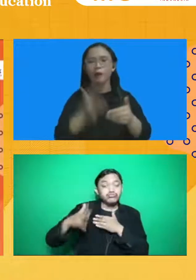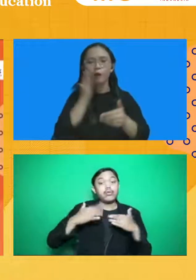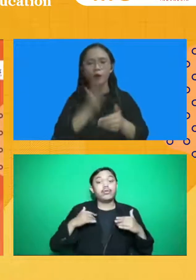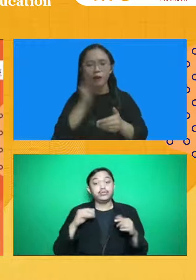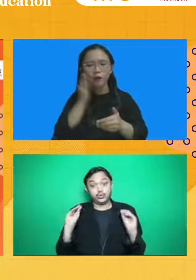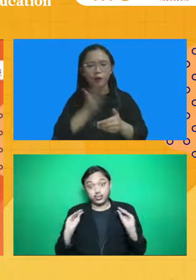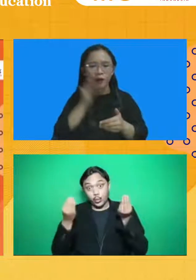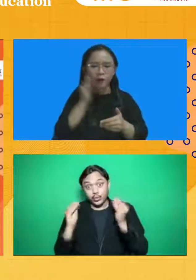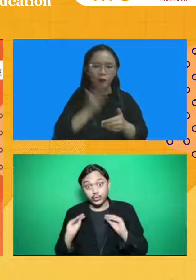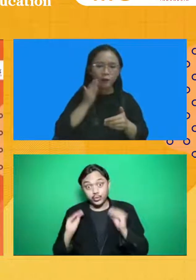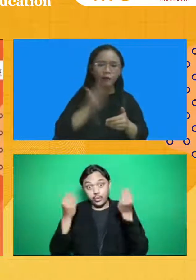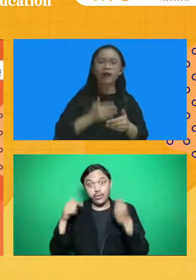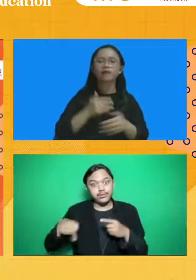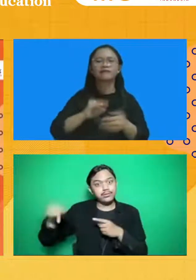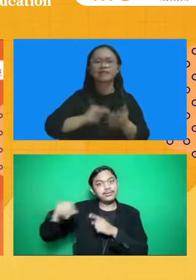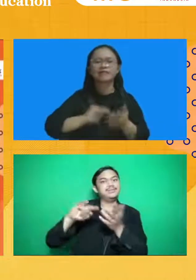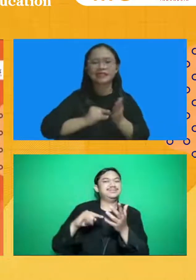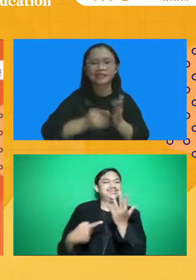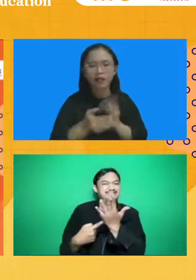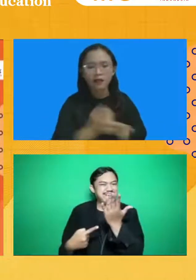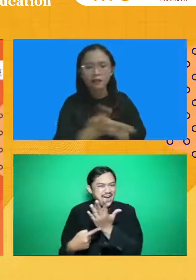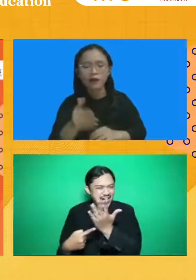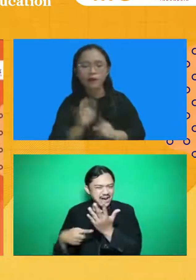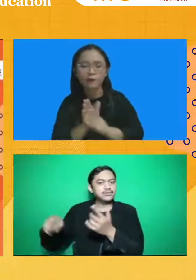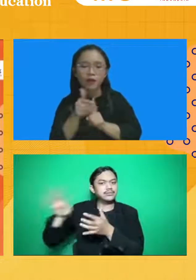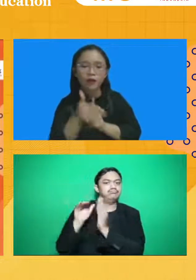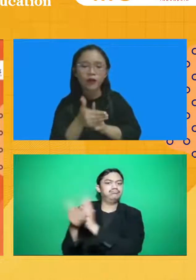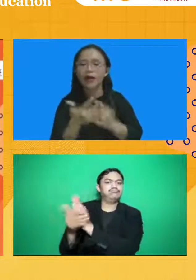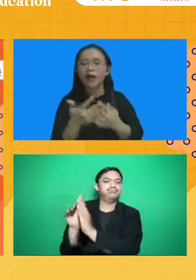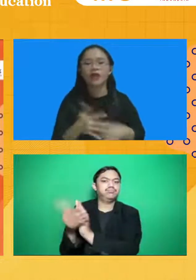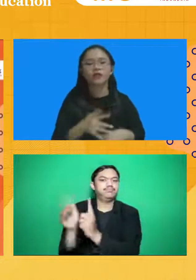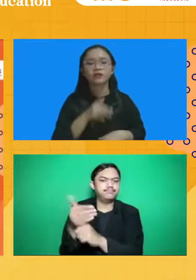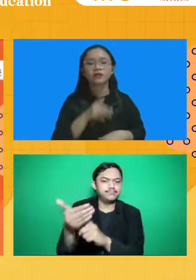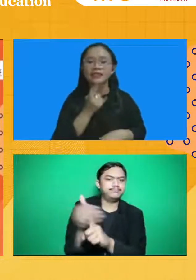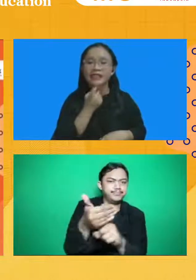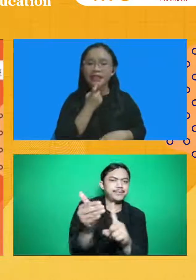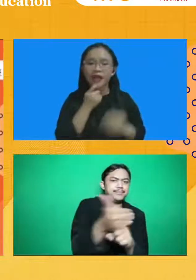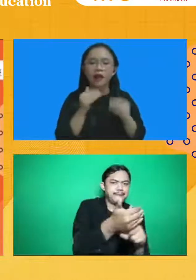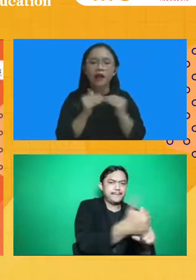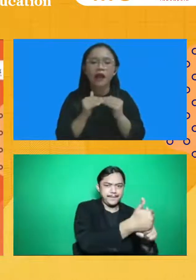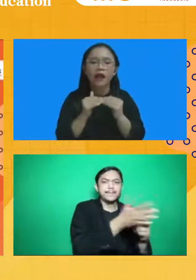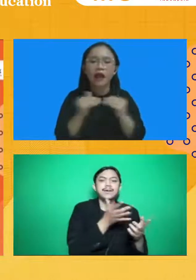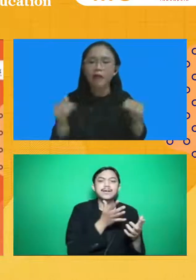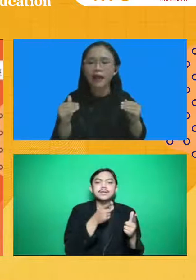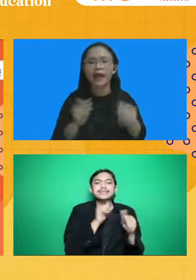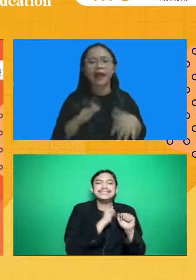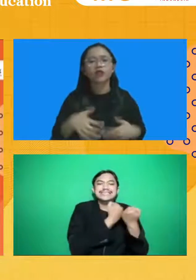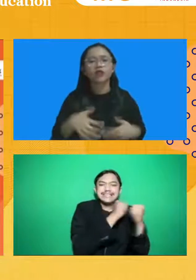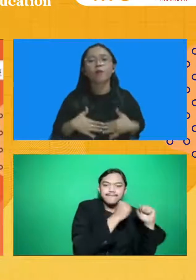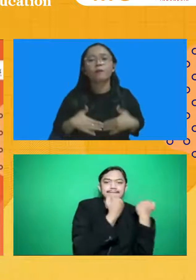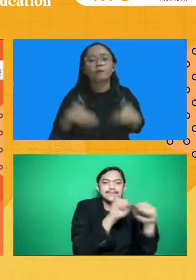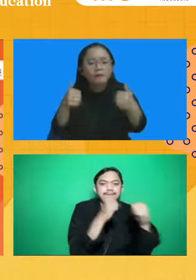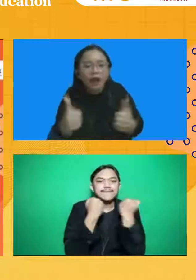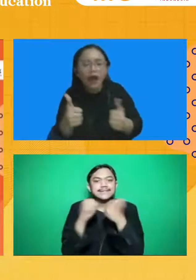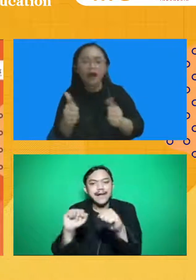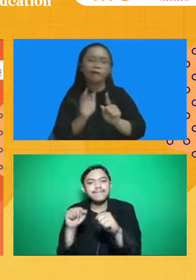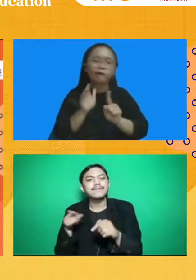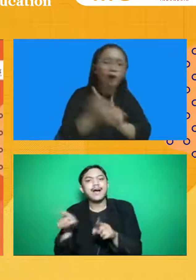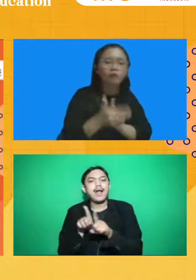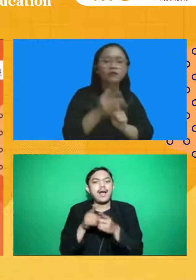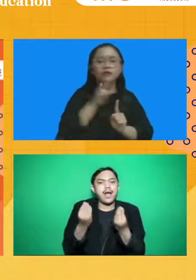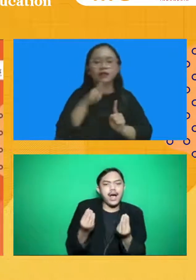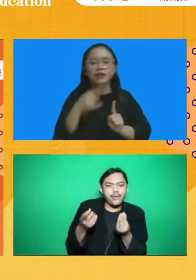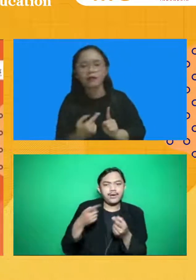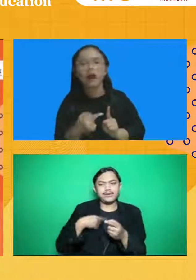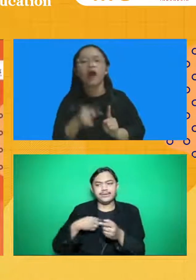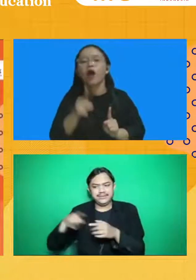knowledge sharing, and explore their best practice or experience on the topic of security and safeguarding uses for digital